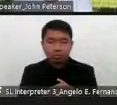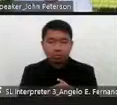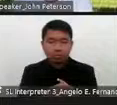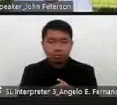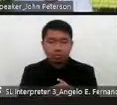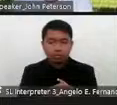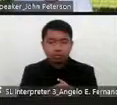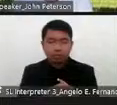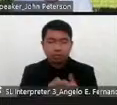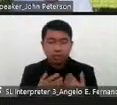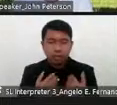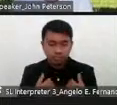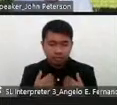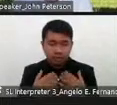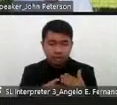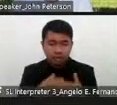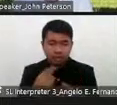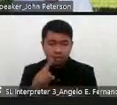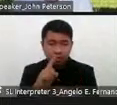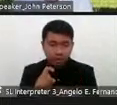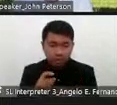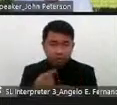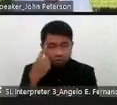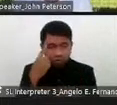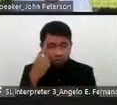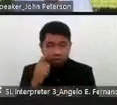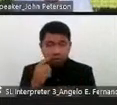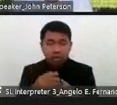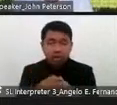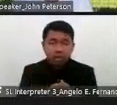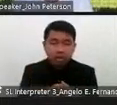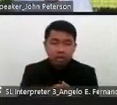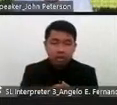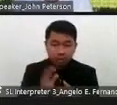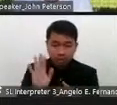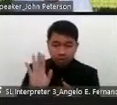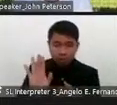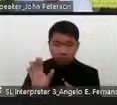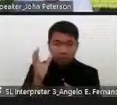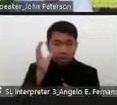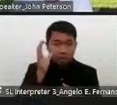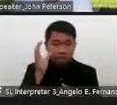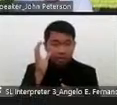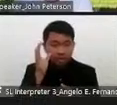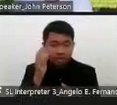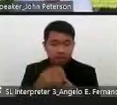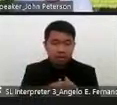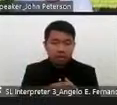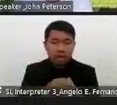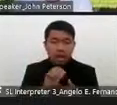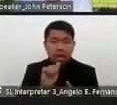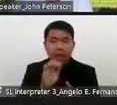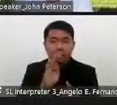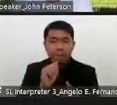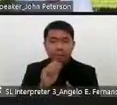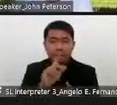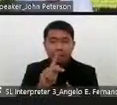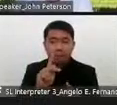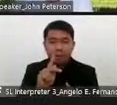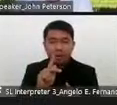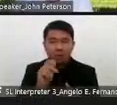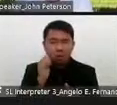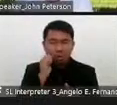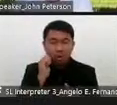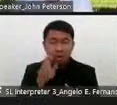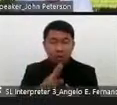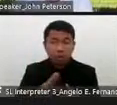So we have another question, I think for you, Ms. Camille. So the abaca is one of the most used material